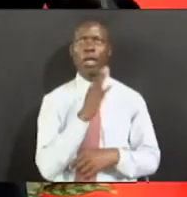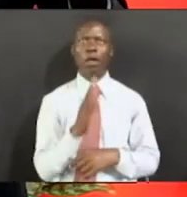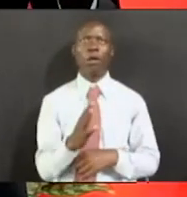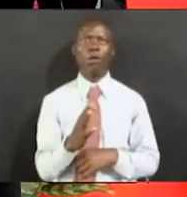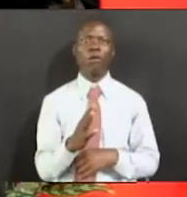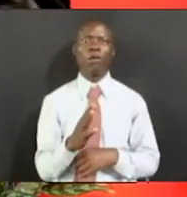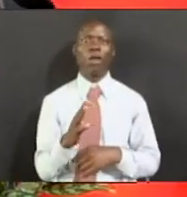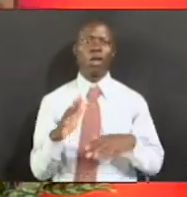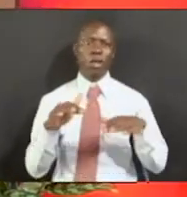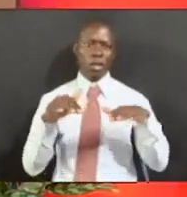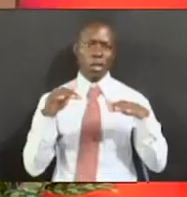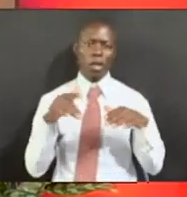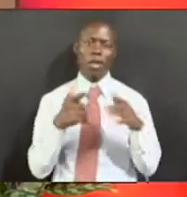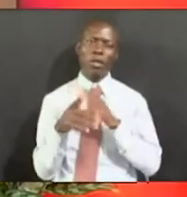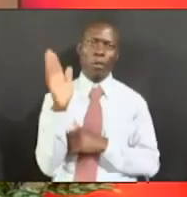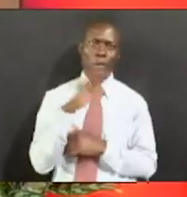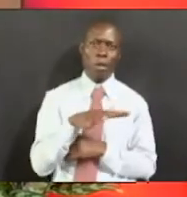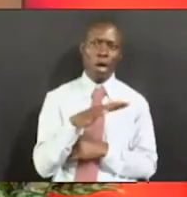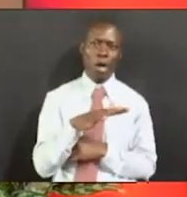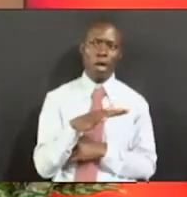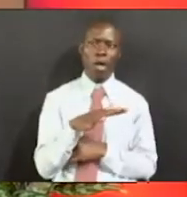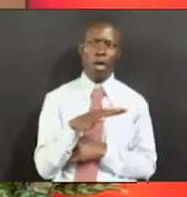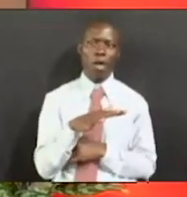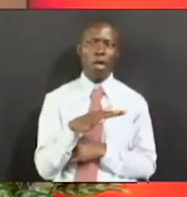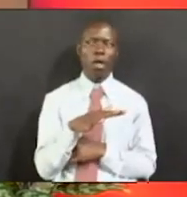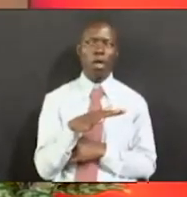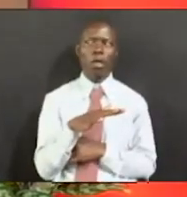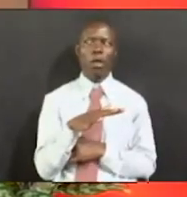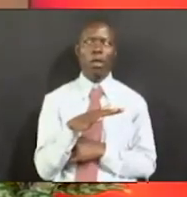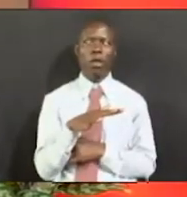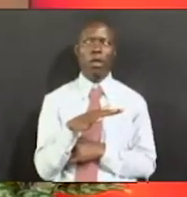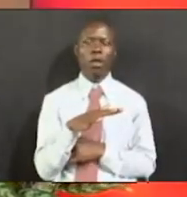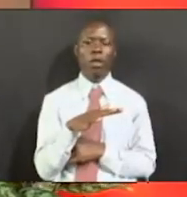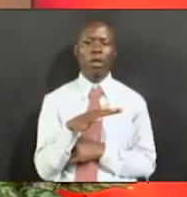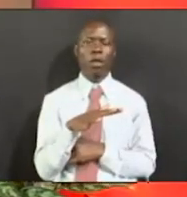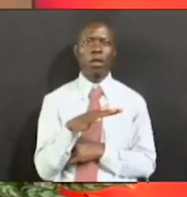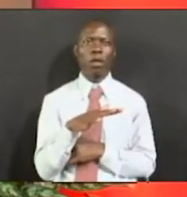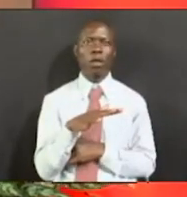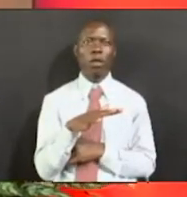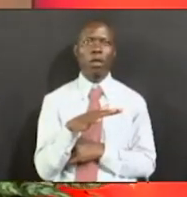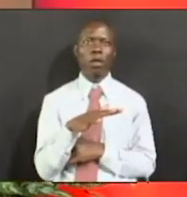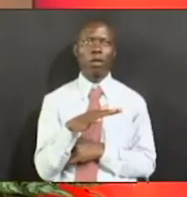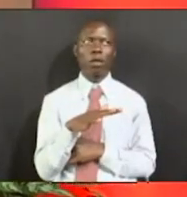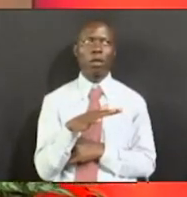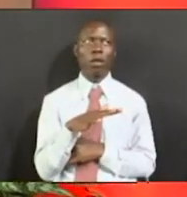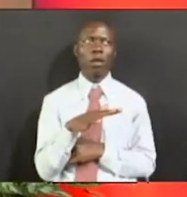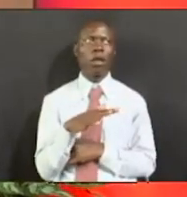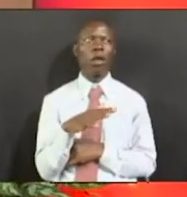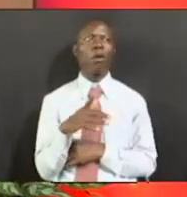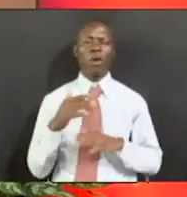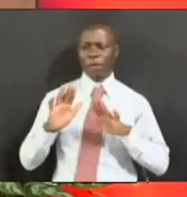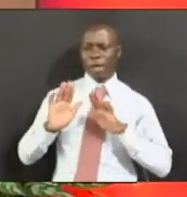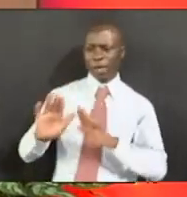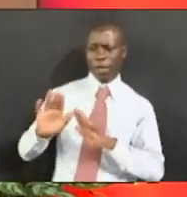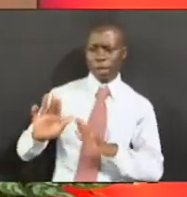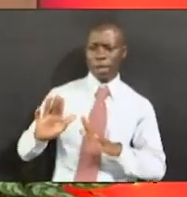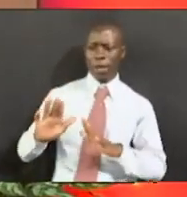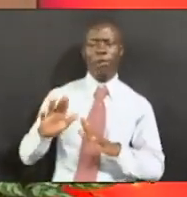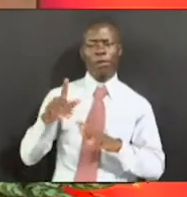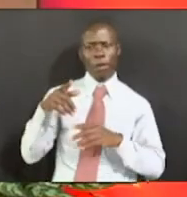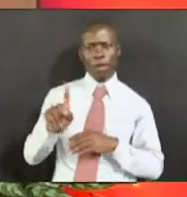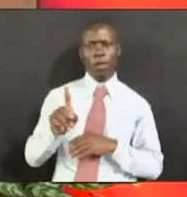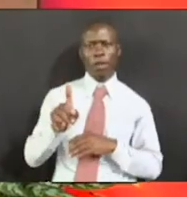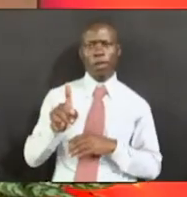let me back to the text. This man was a nobody, rejected by society.